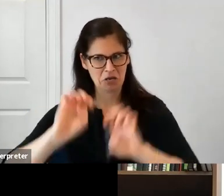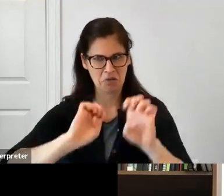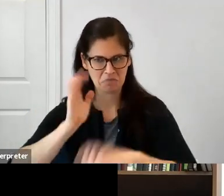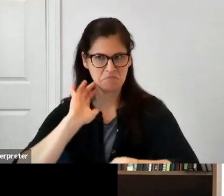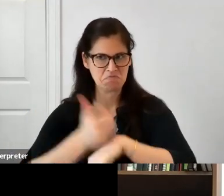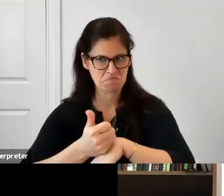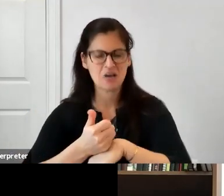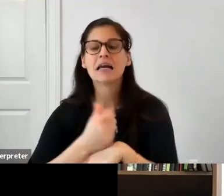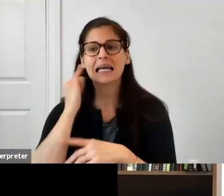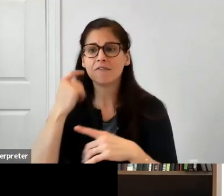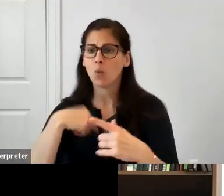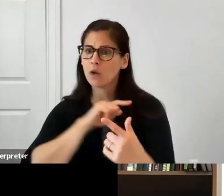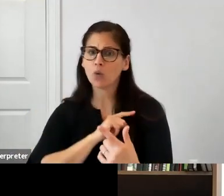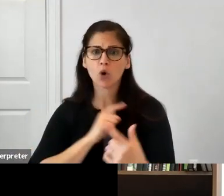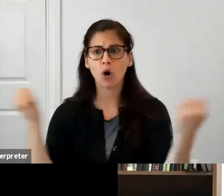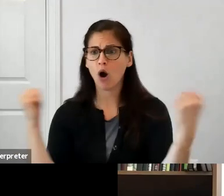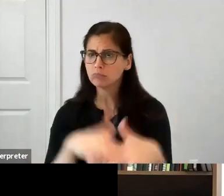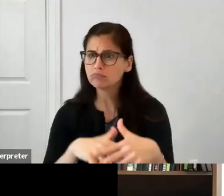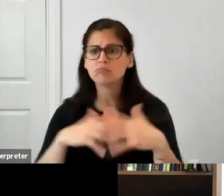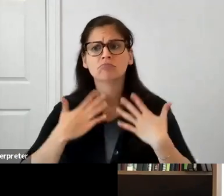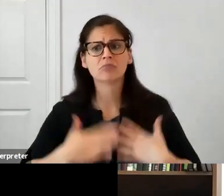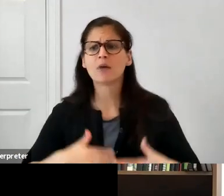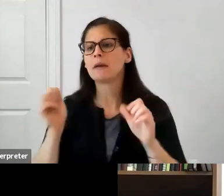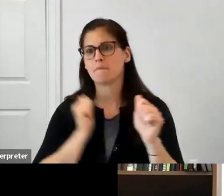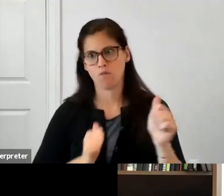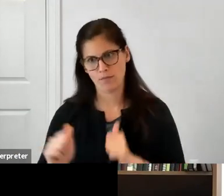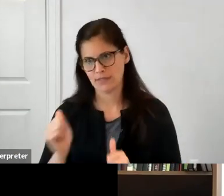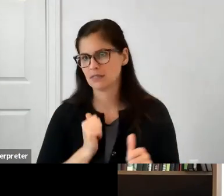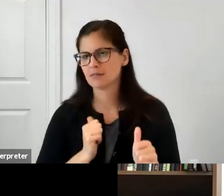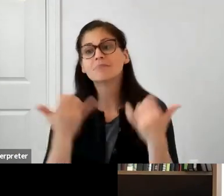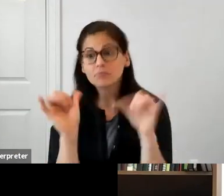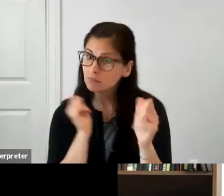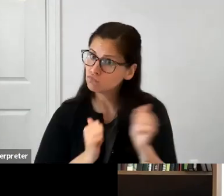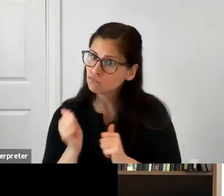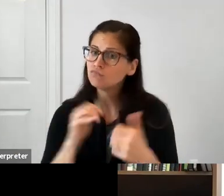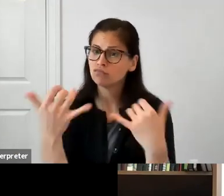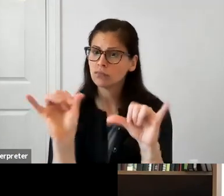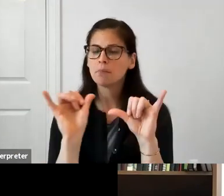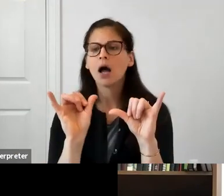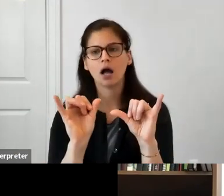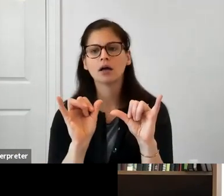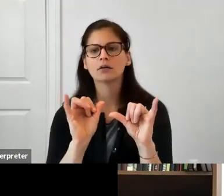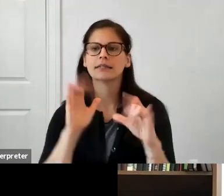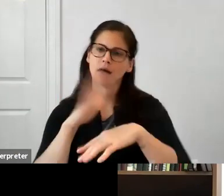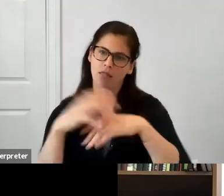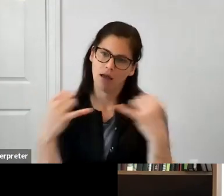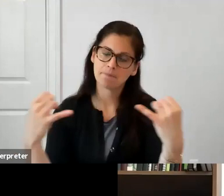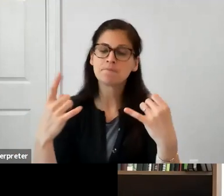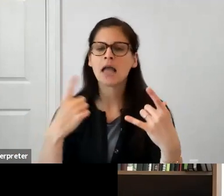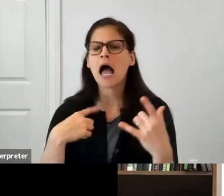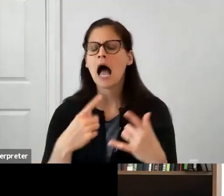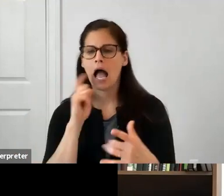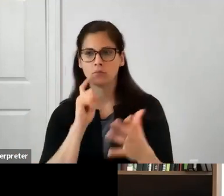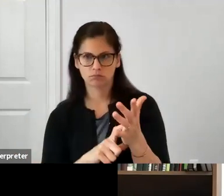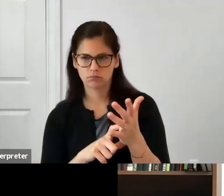If we were in person, it would be a performance. And it's still a performance, but it is virtually. I had witnessed at